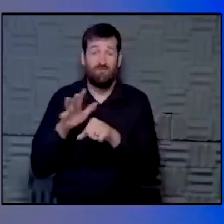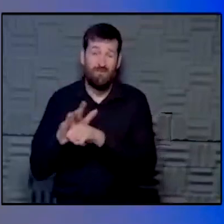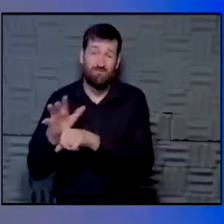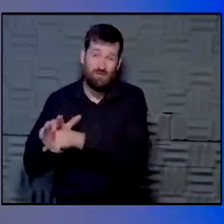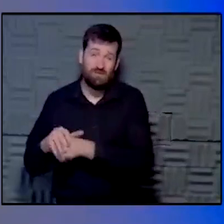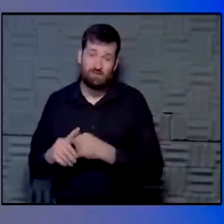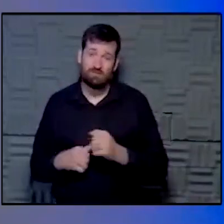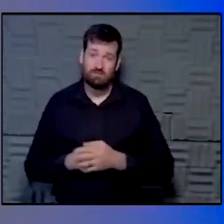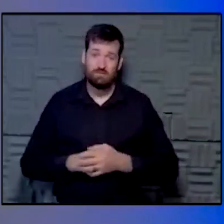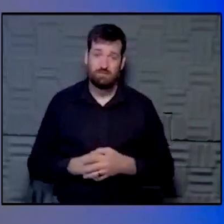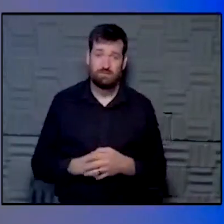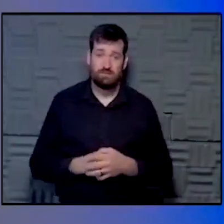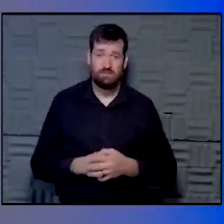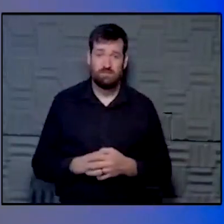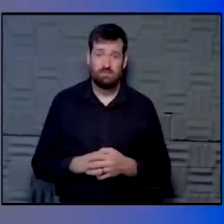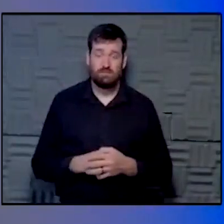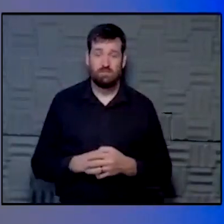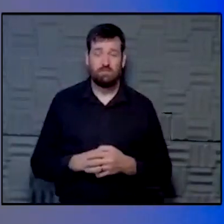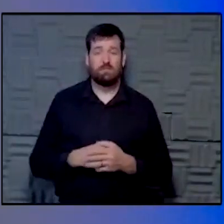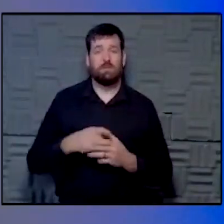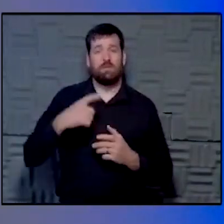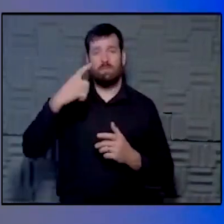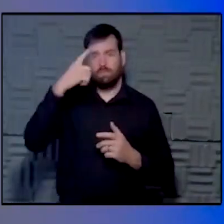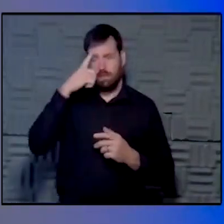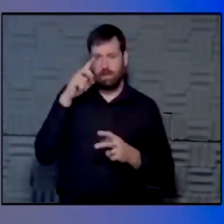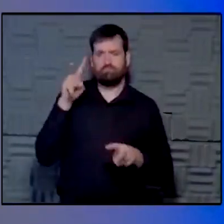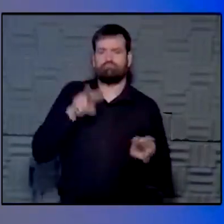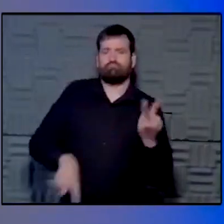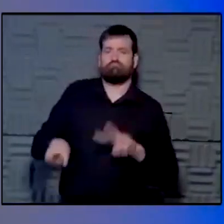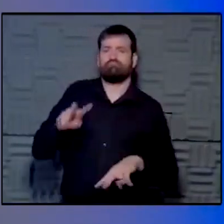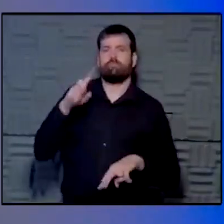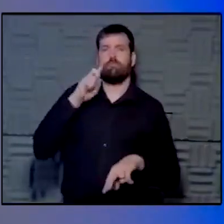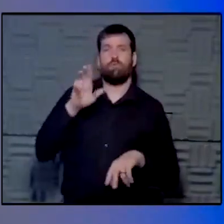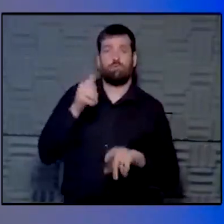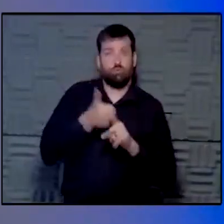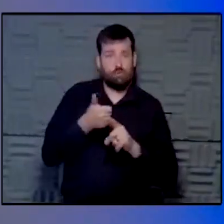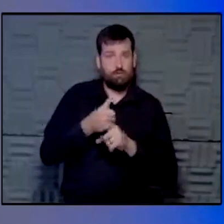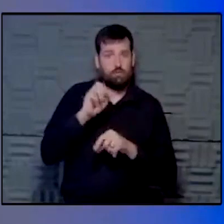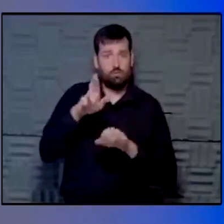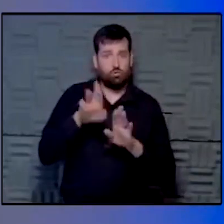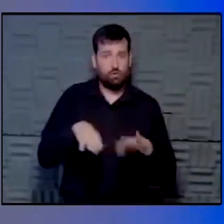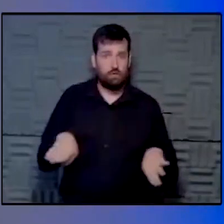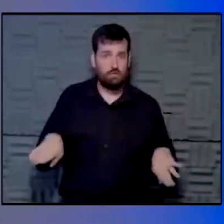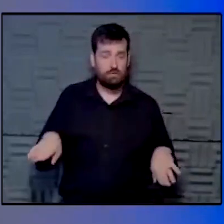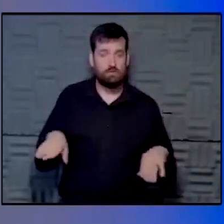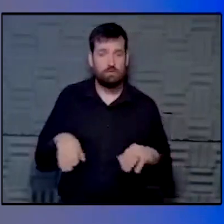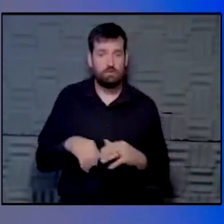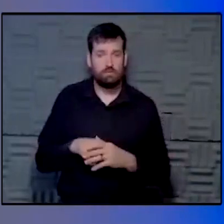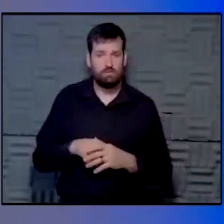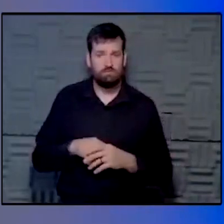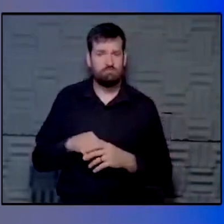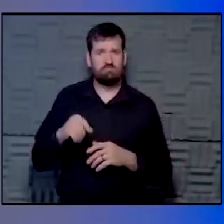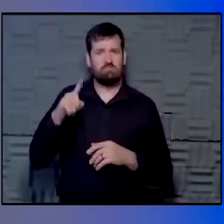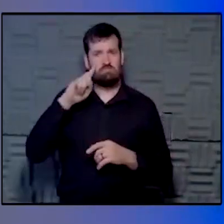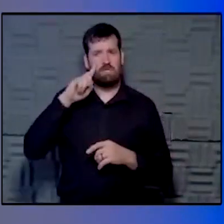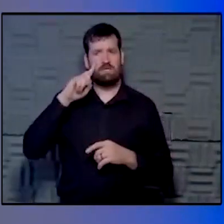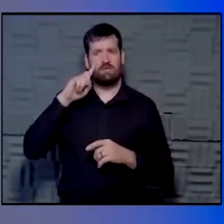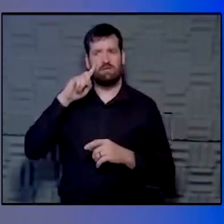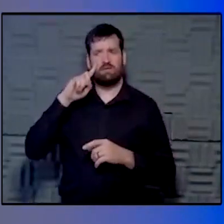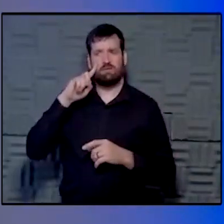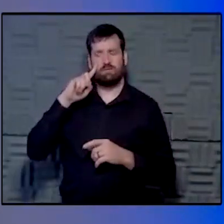so really, when you think about judging this for your child or for yourself in terms of the vaccine, not only think about